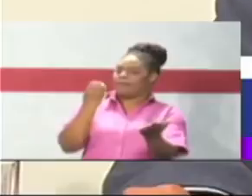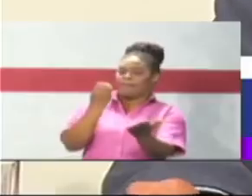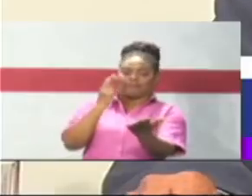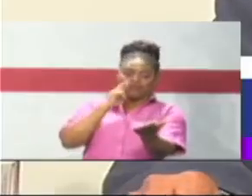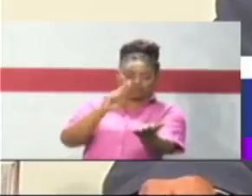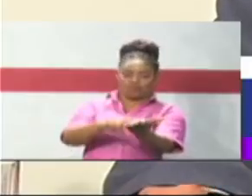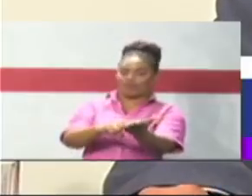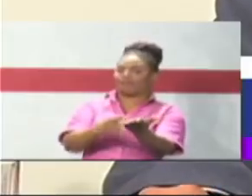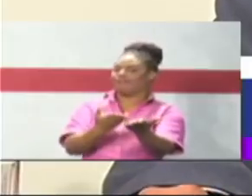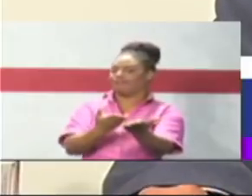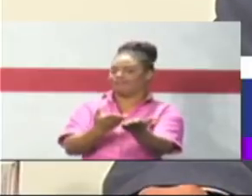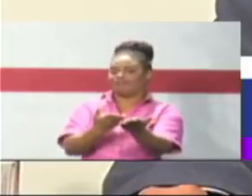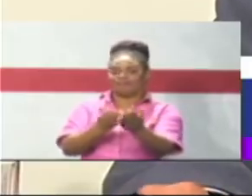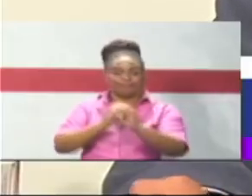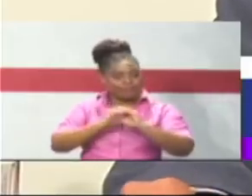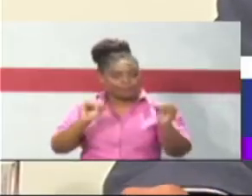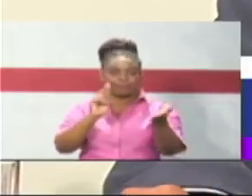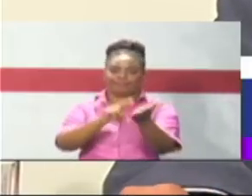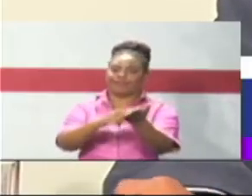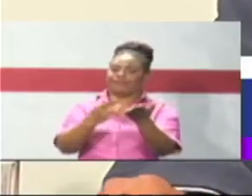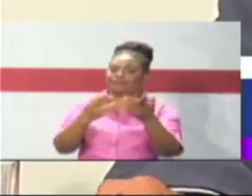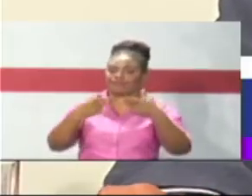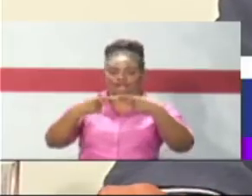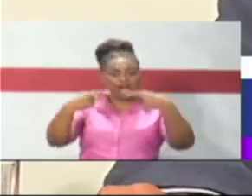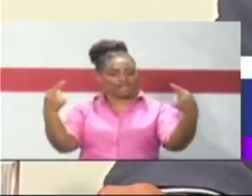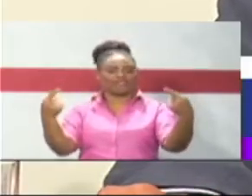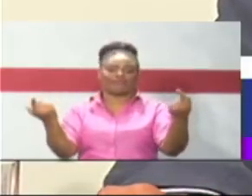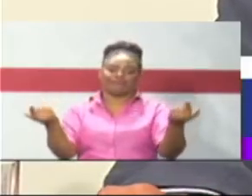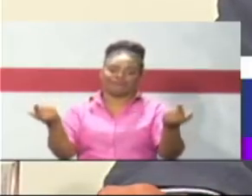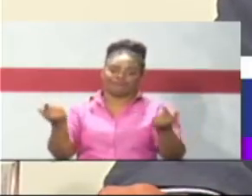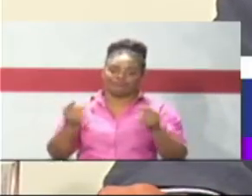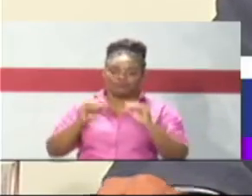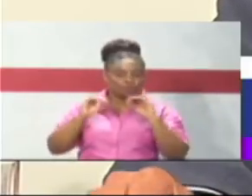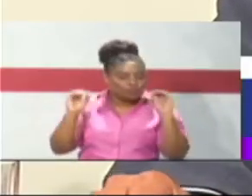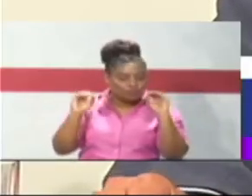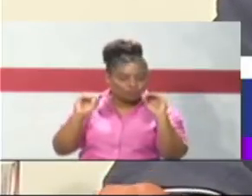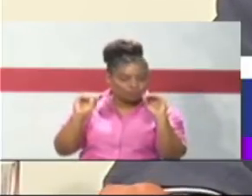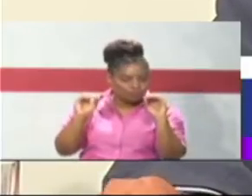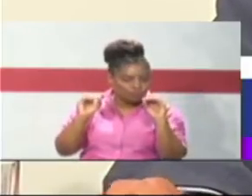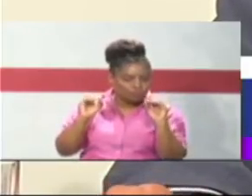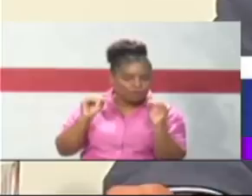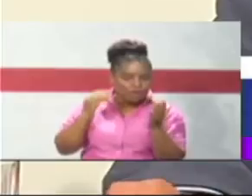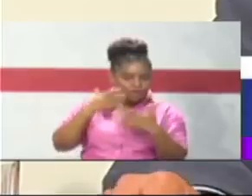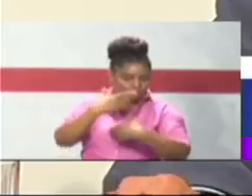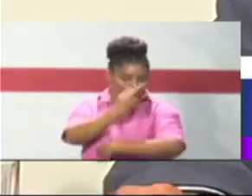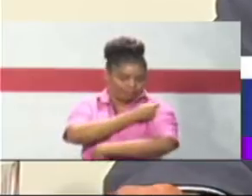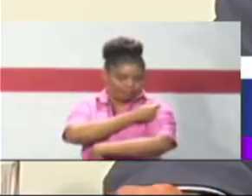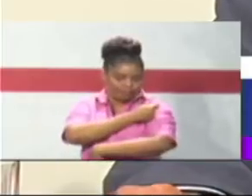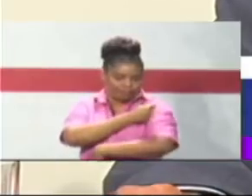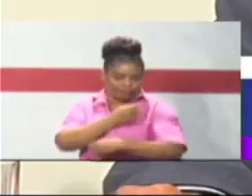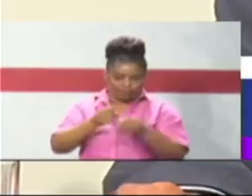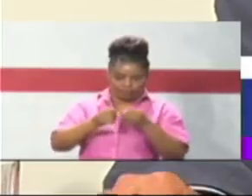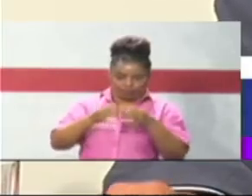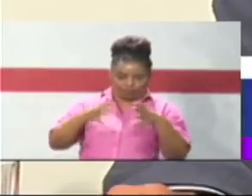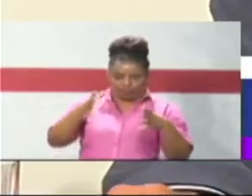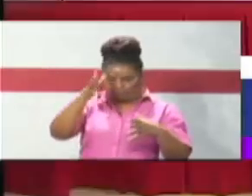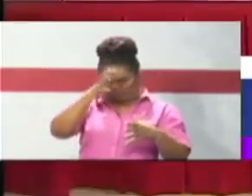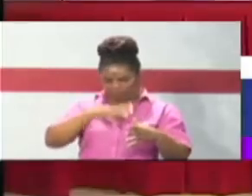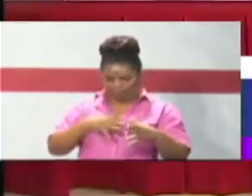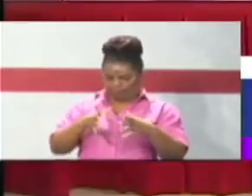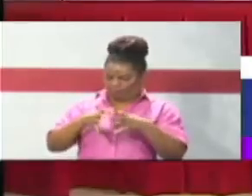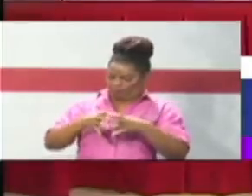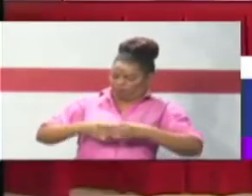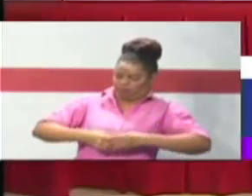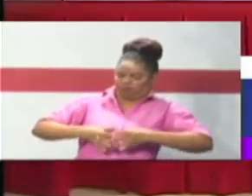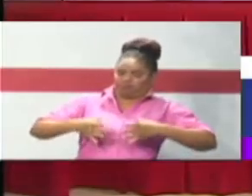such side effect or adverse event of testicular swelling in Trinidad, or I dare say,